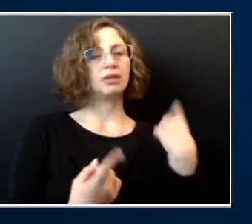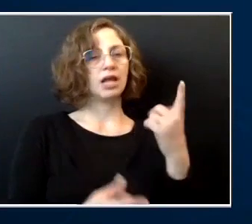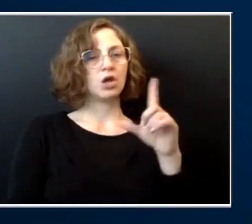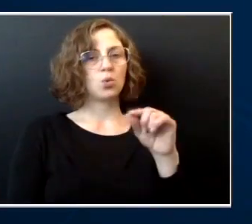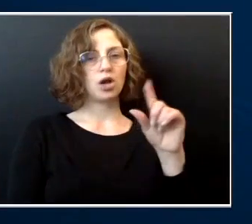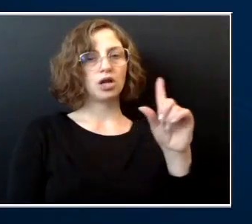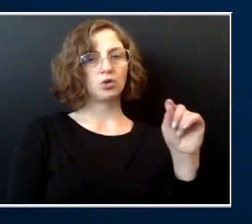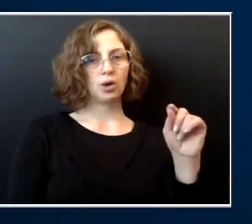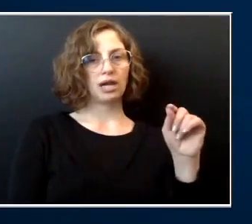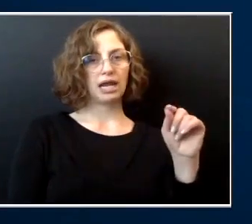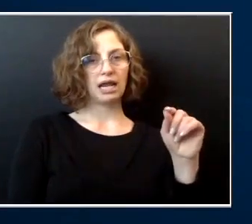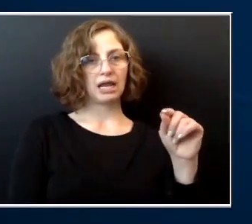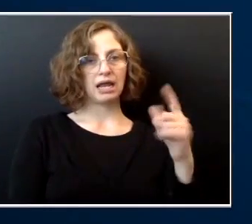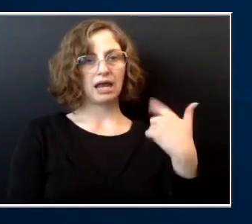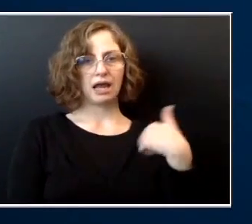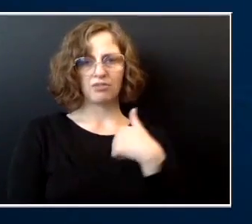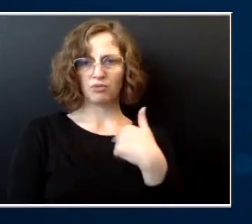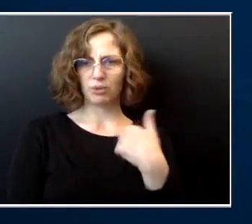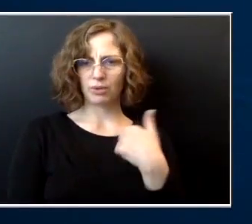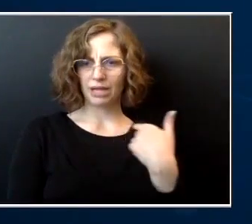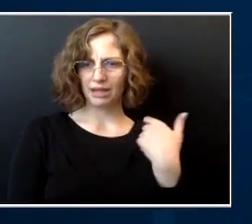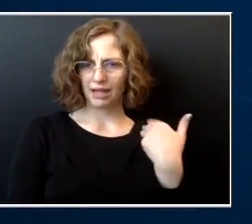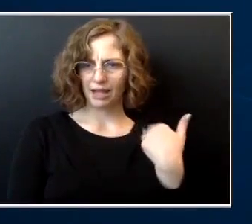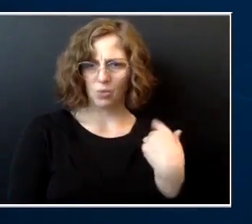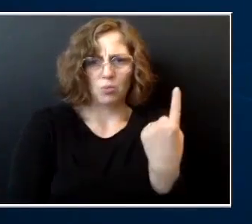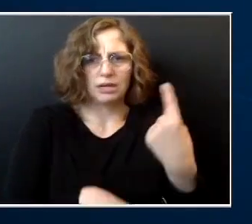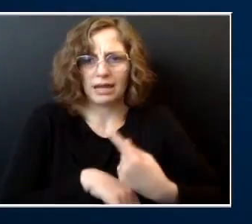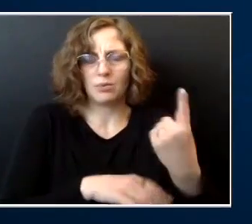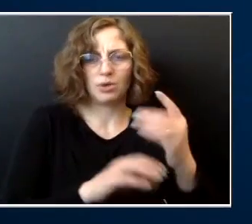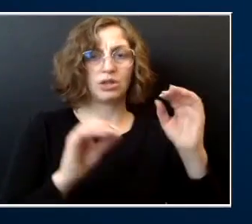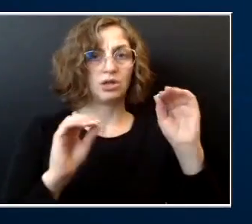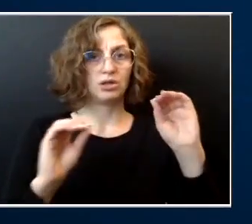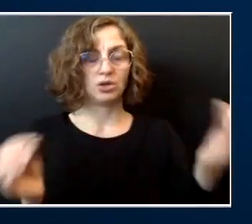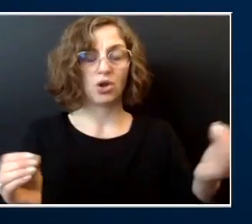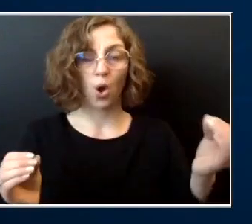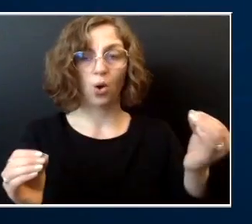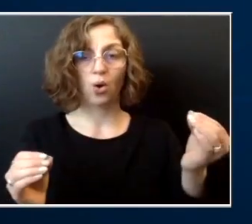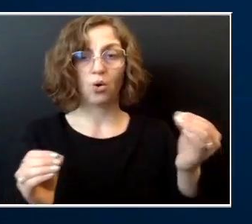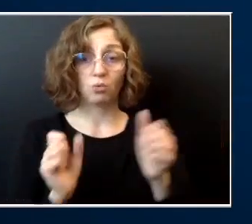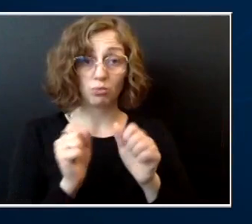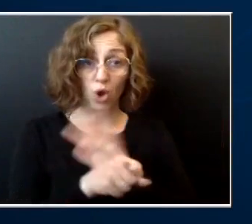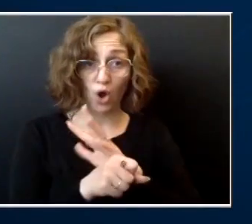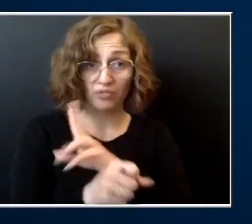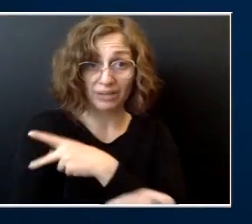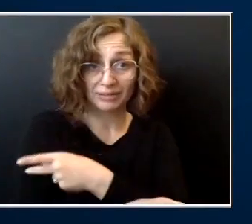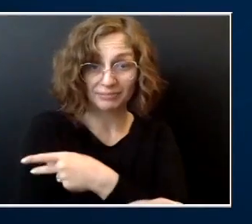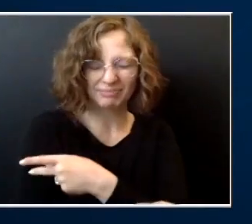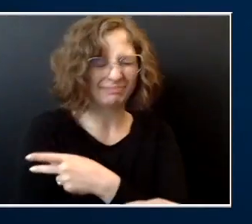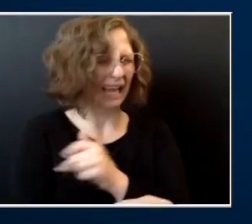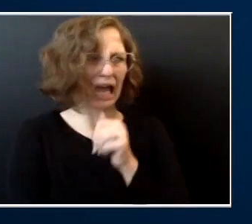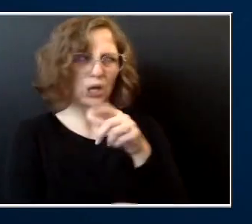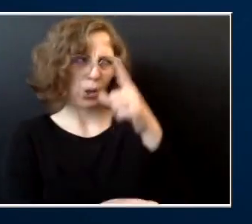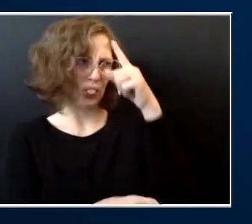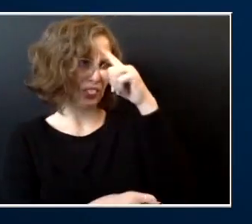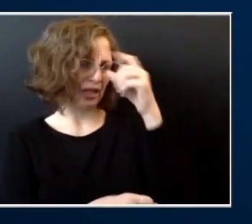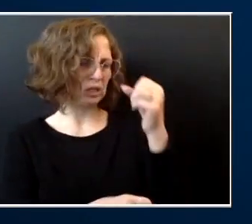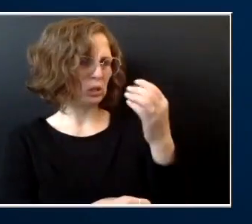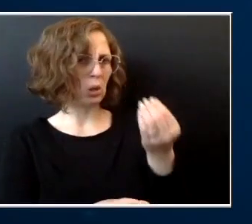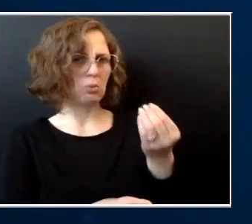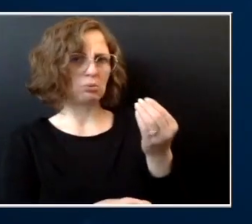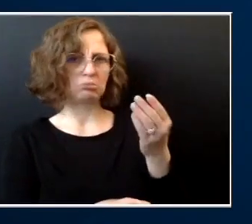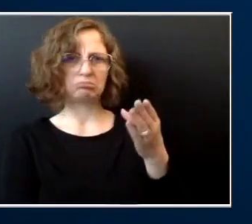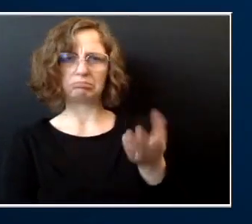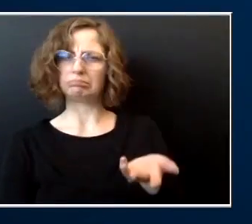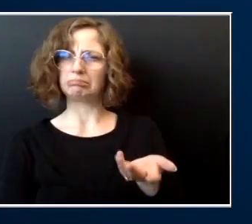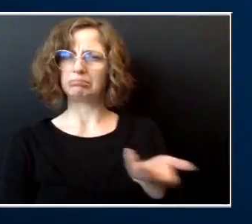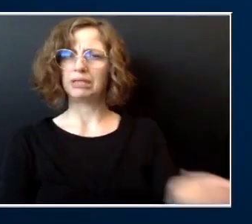a day with 0 COVID patients? I don't believe we have, Hawkeye. I don't think we've ever been back down to 0 again. Maybe this